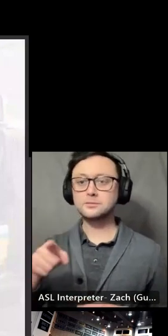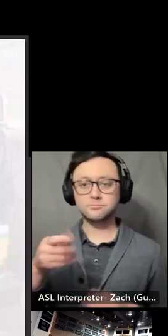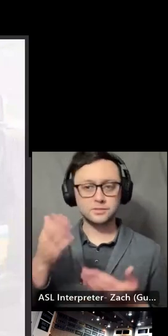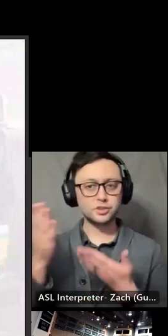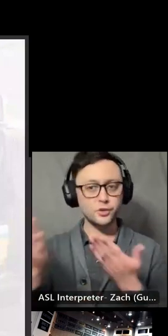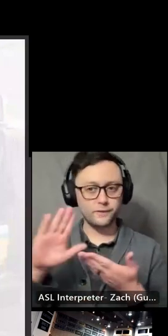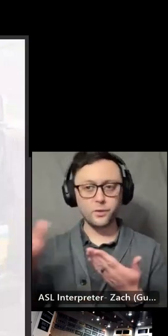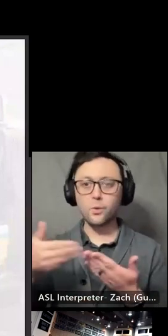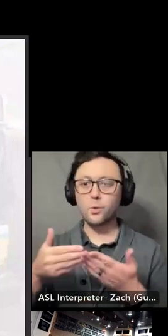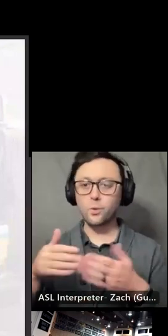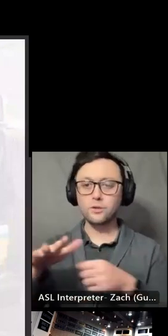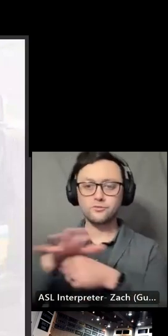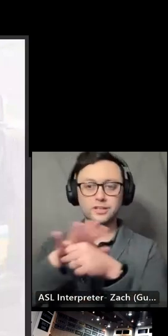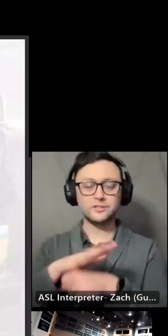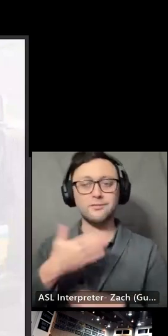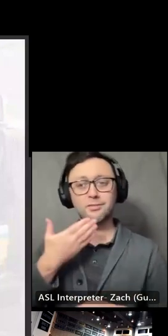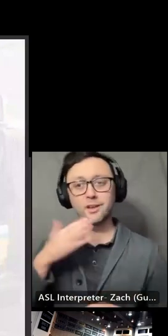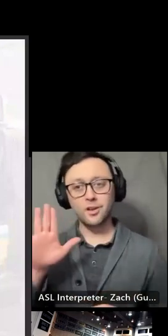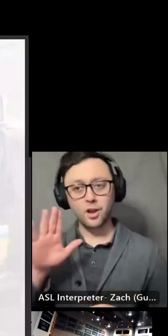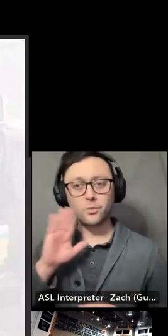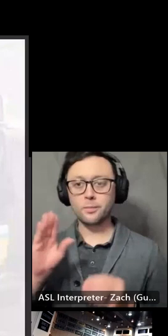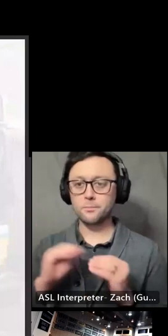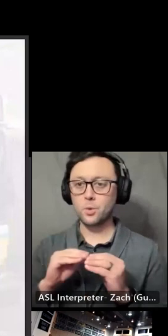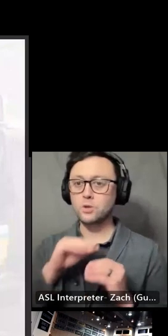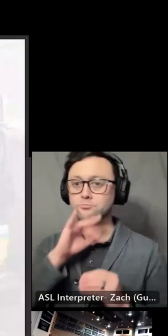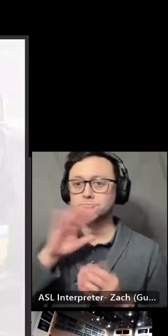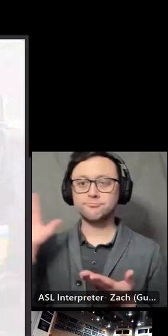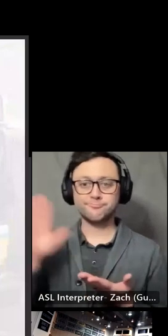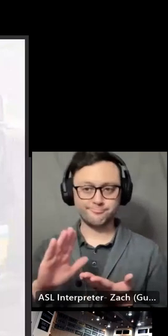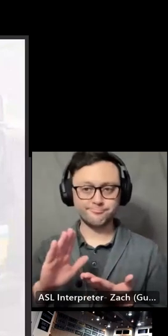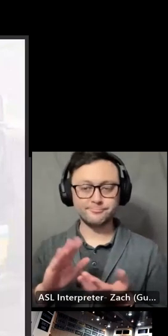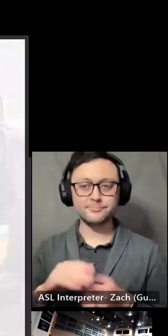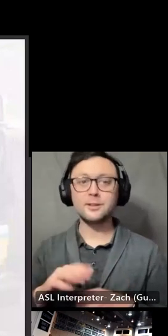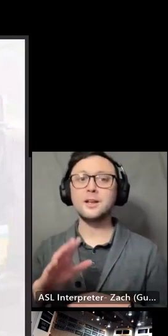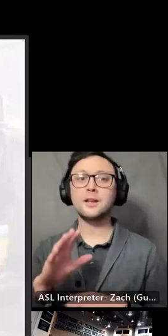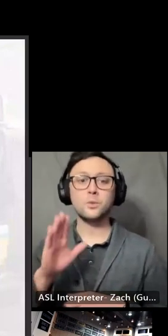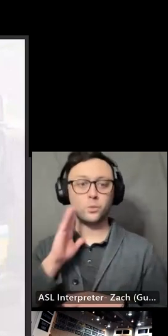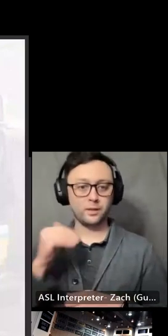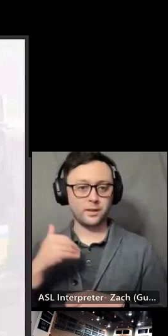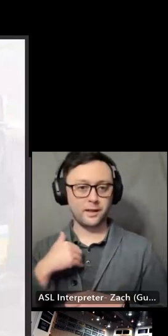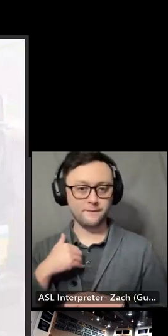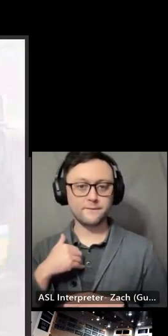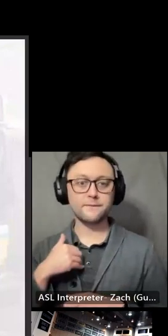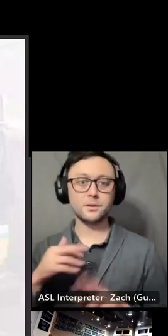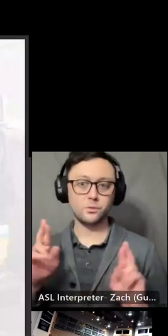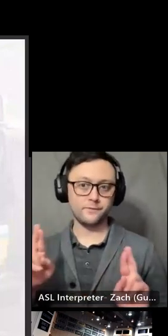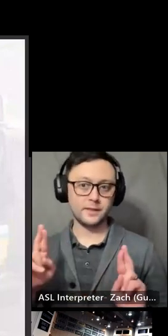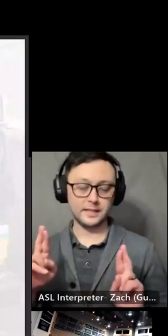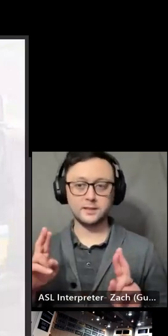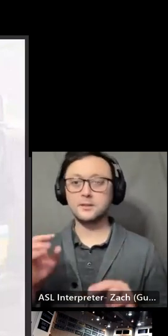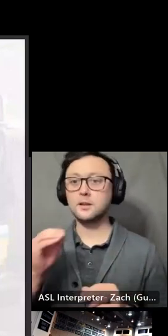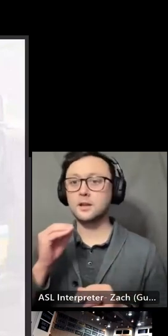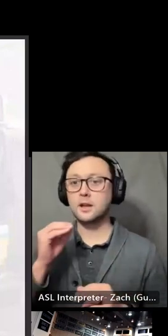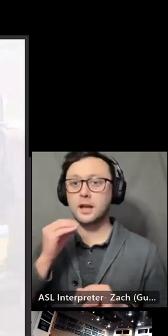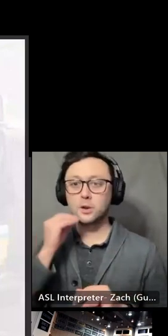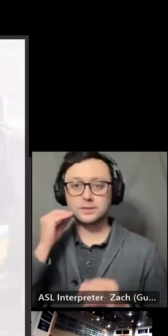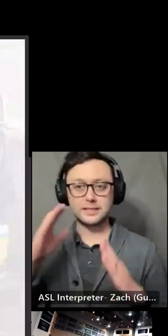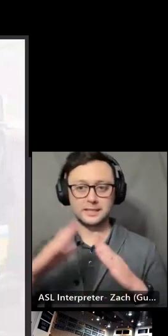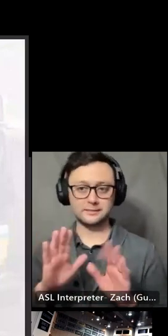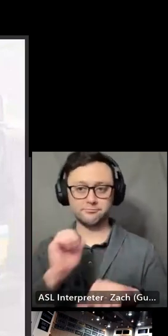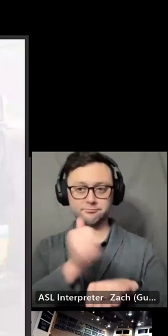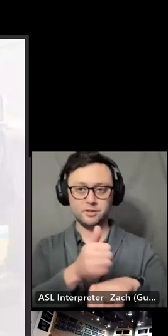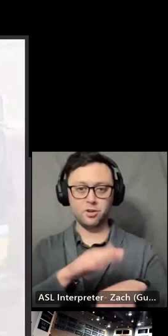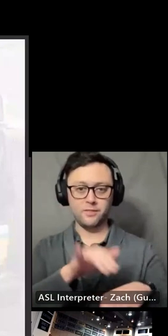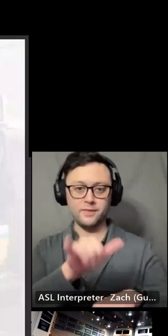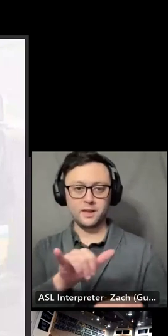goodness they'll be cleaner, and hopefully there'll be housing on the 8 acres. But the neighbors of your building,